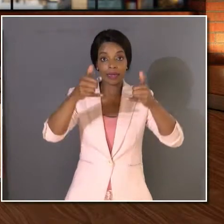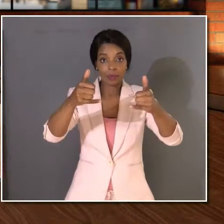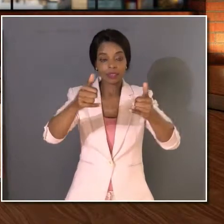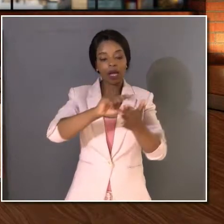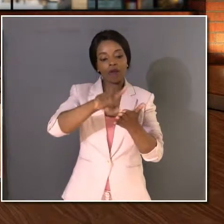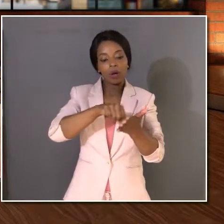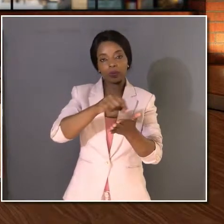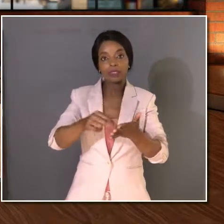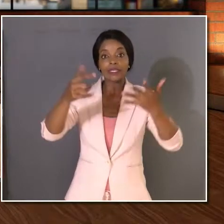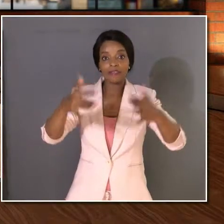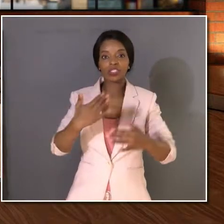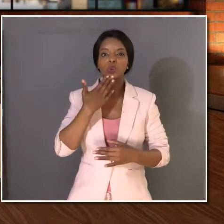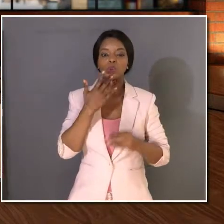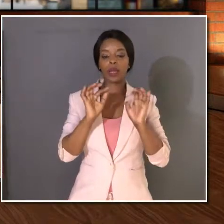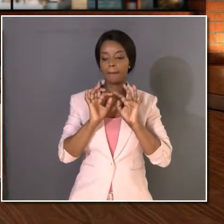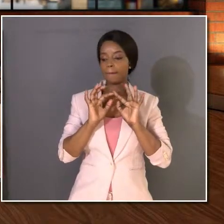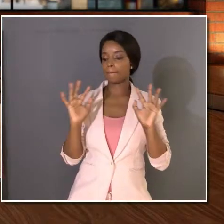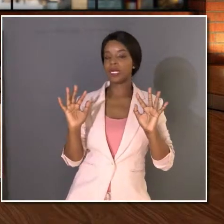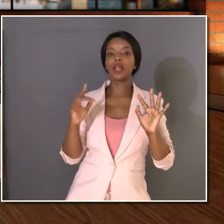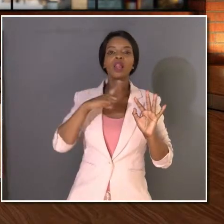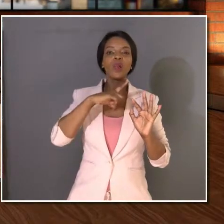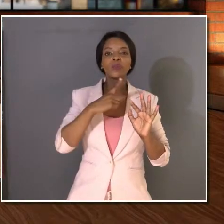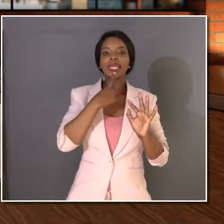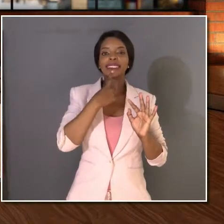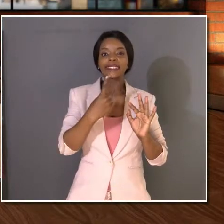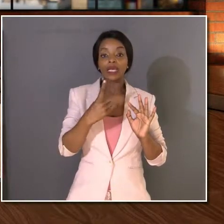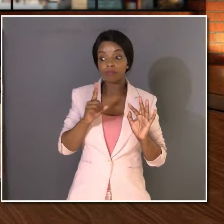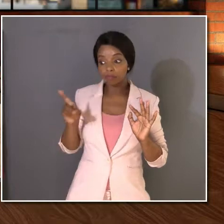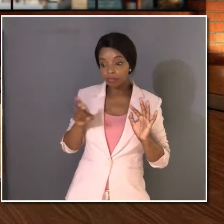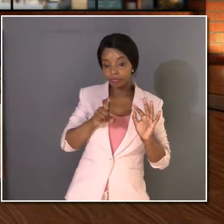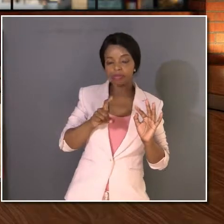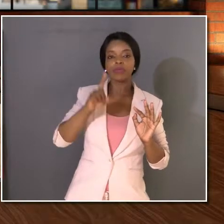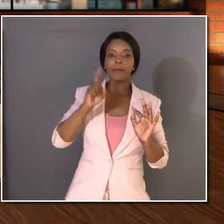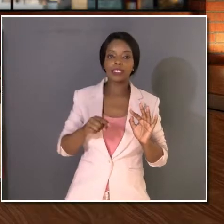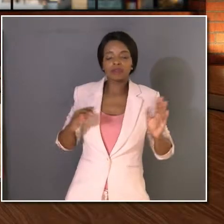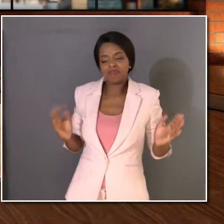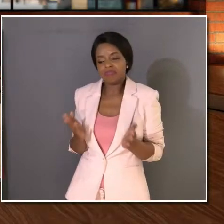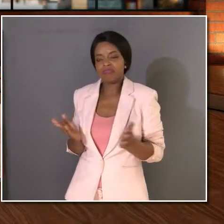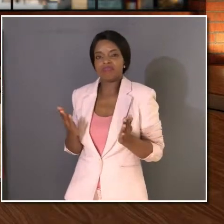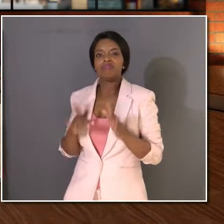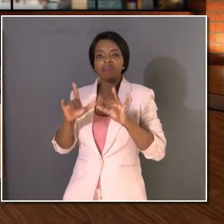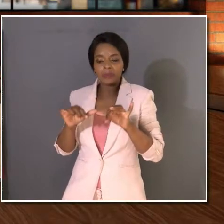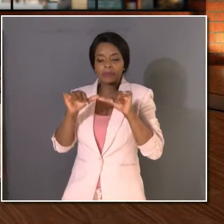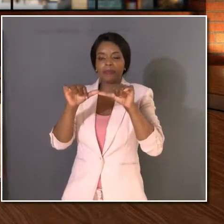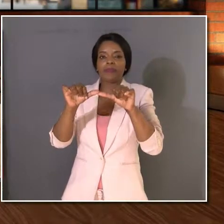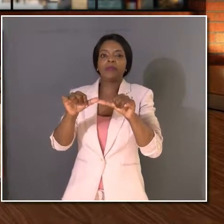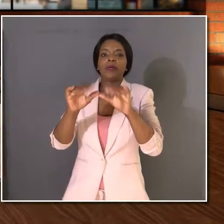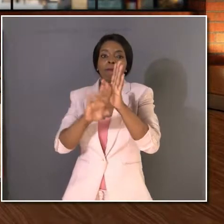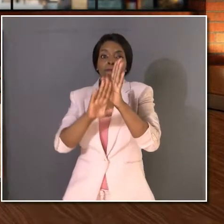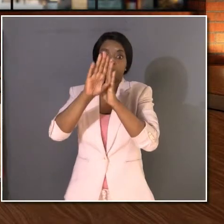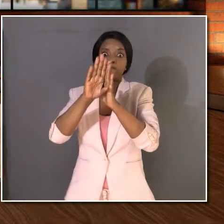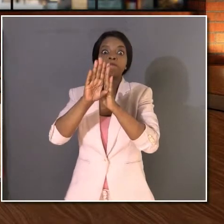be deserving of an investment into their innovations to take them to the next level of development. I will call each company